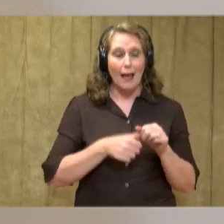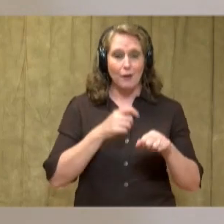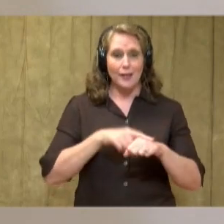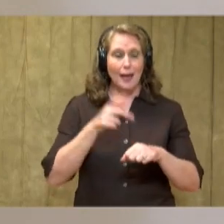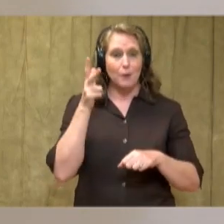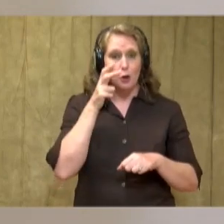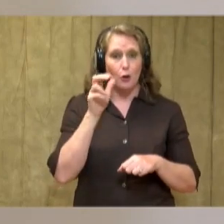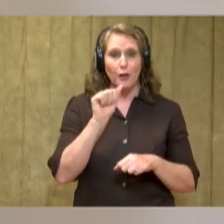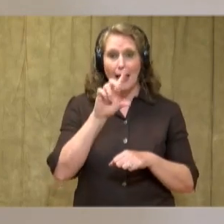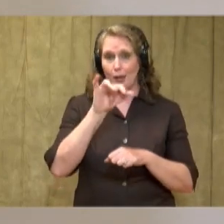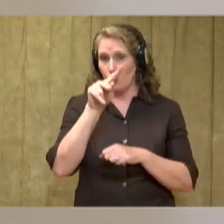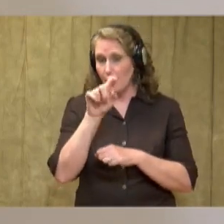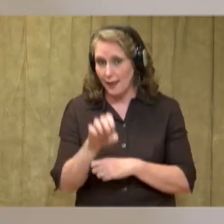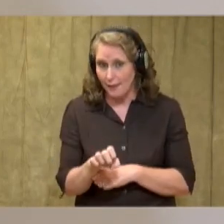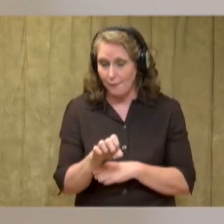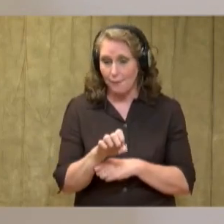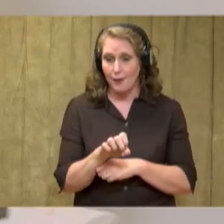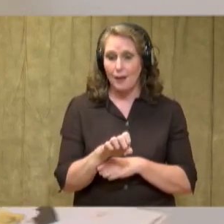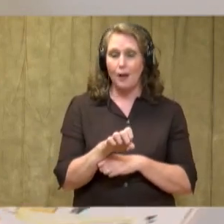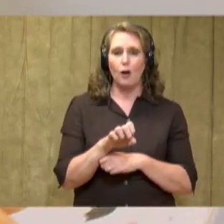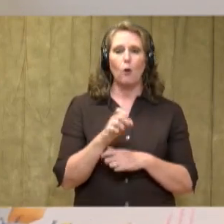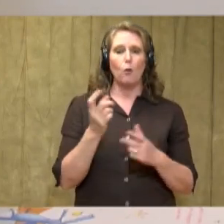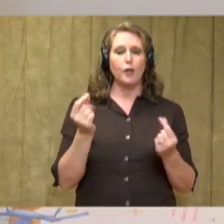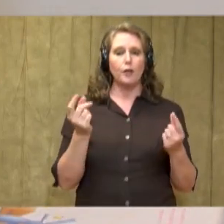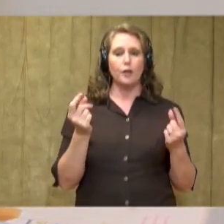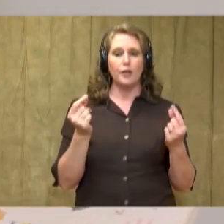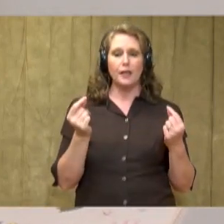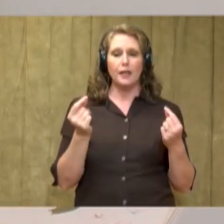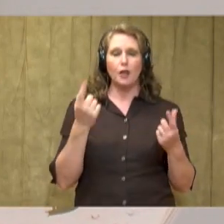hear an adjective, okay, I want you to do this.